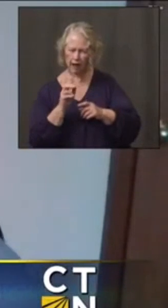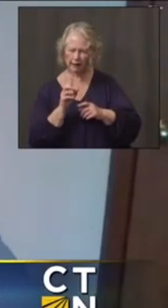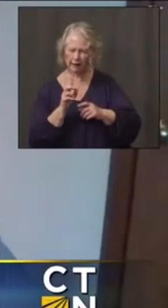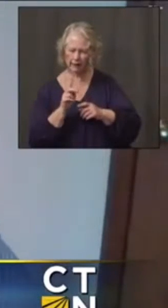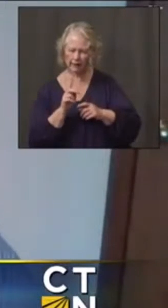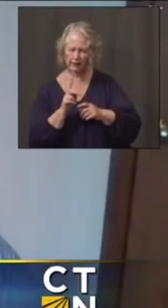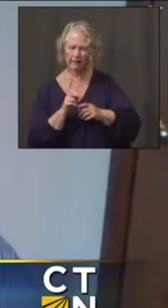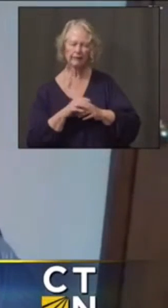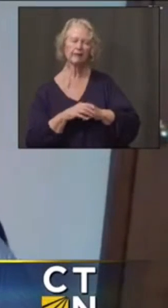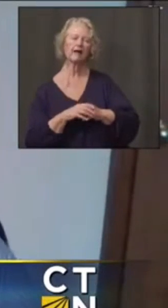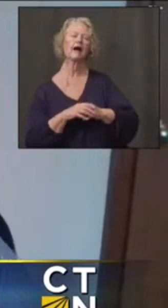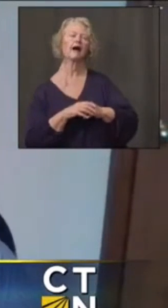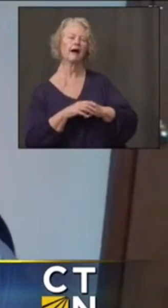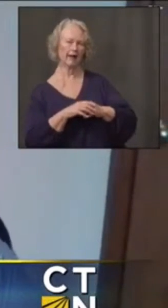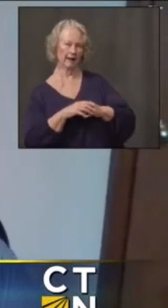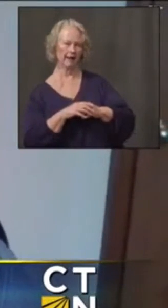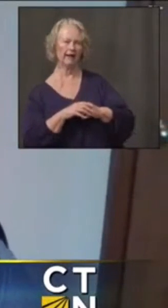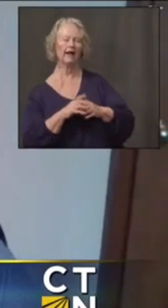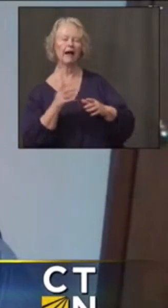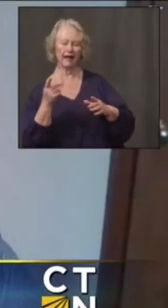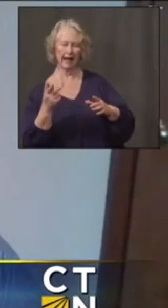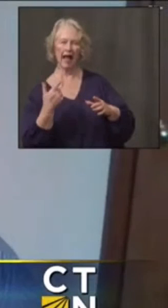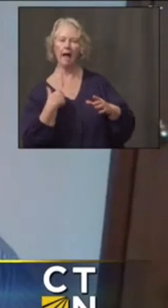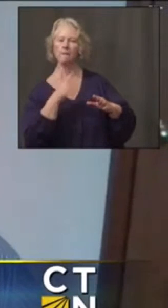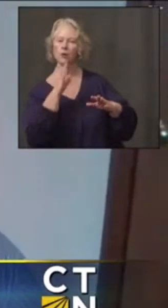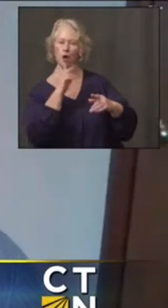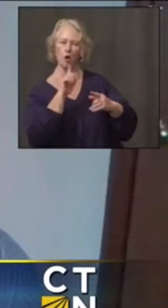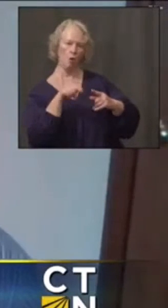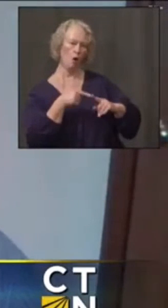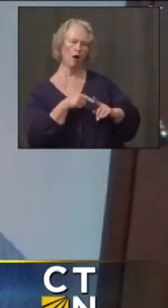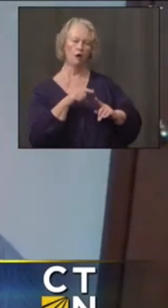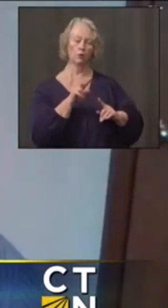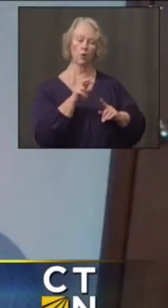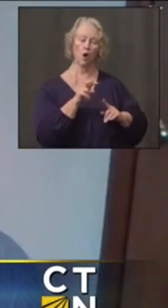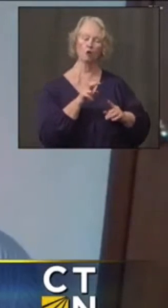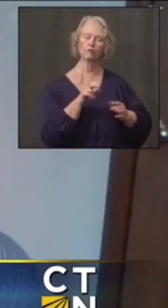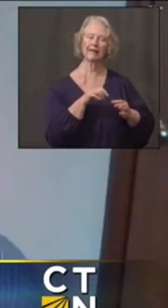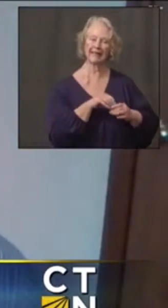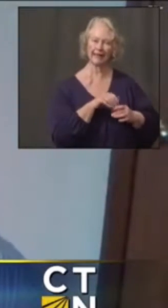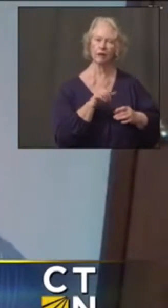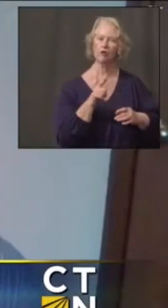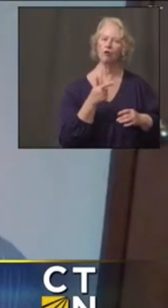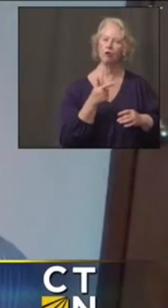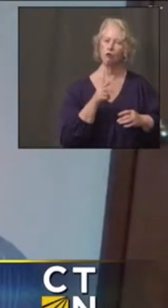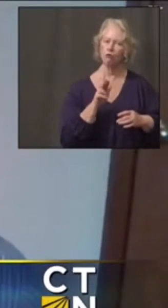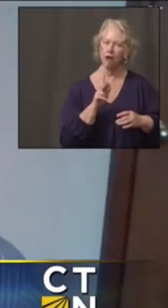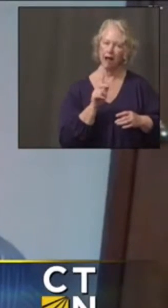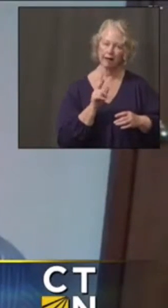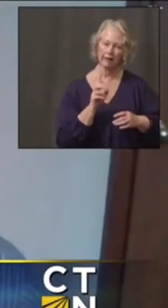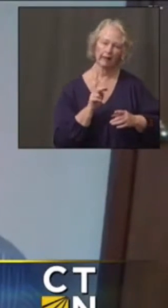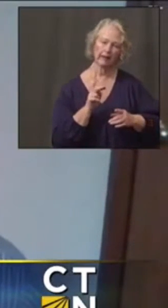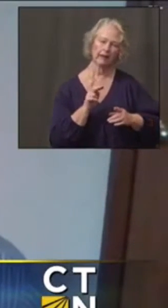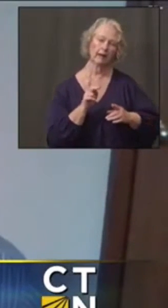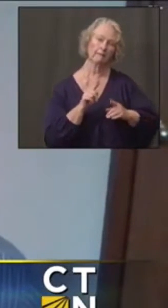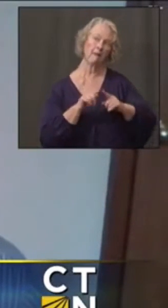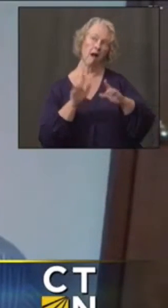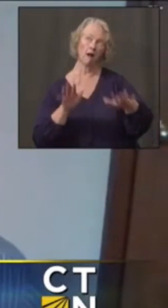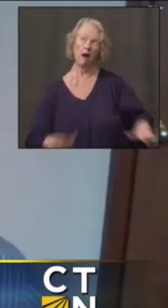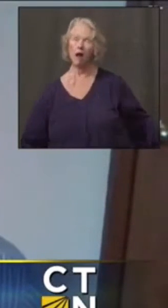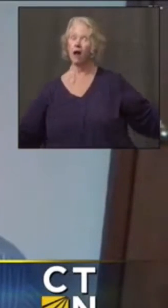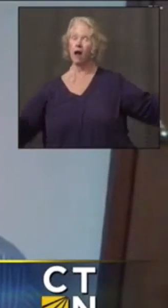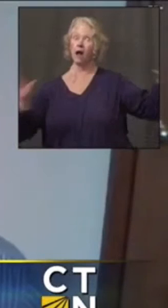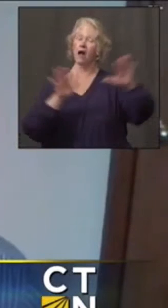That's a great question. So I was referencing Groton with the 200. I actually could not begin to estimate